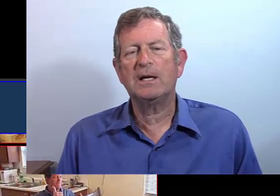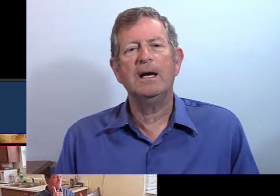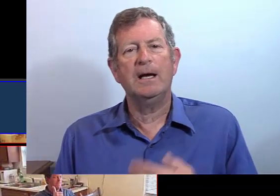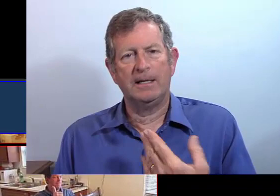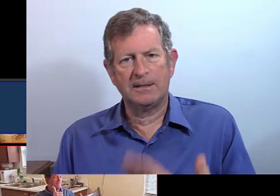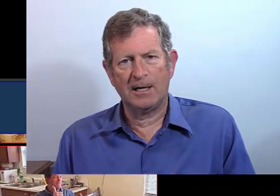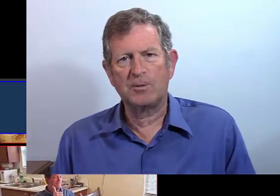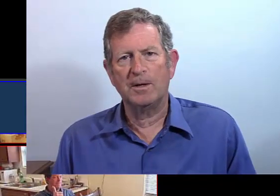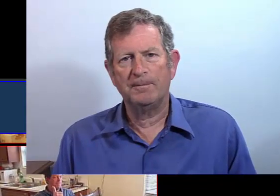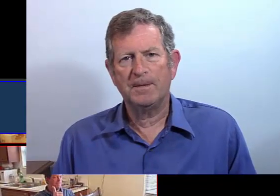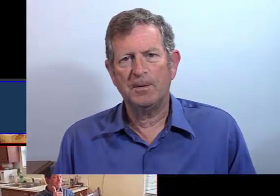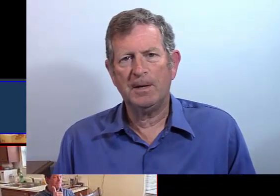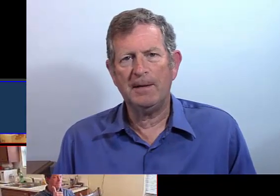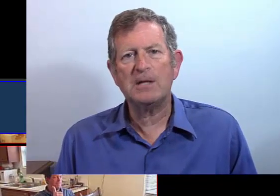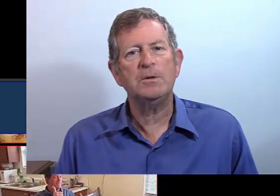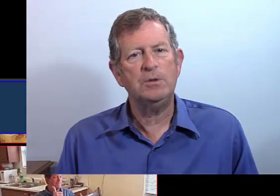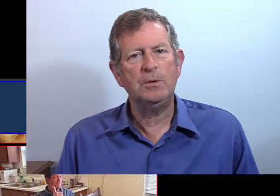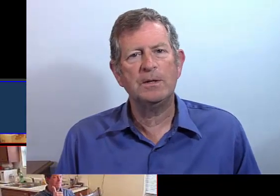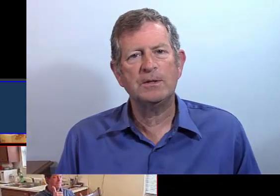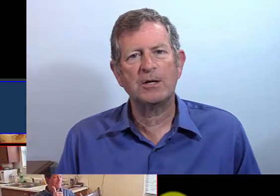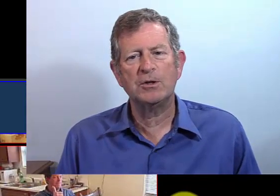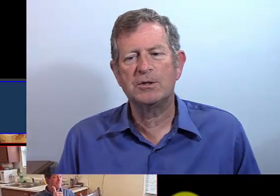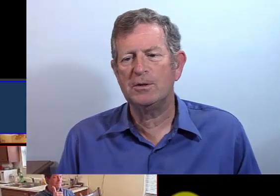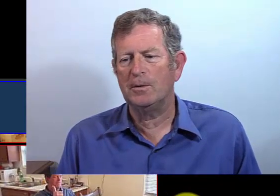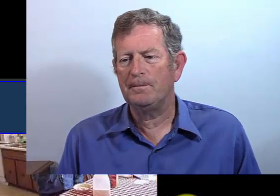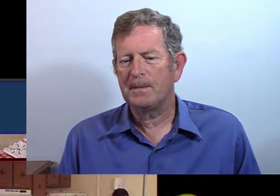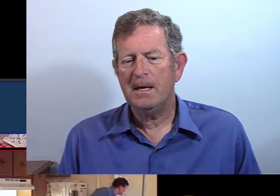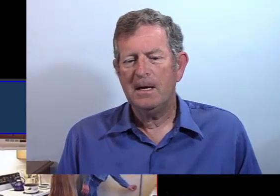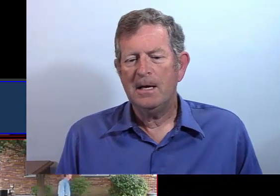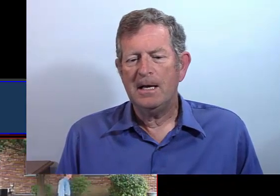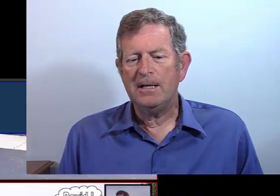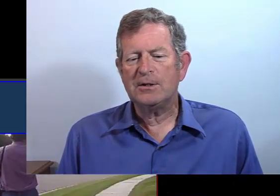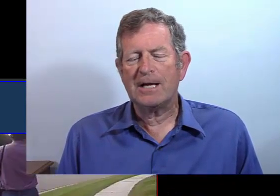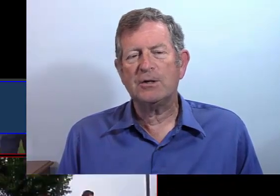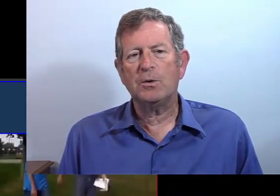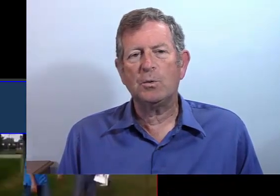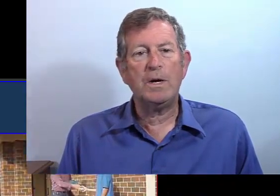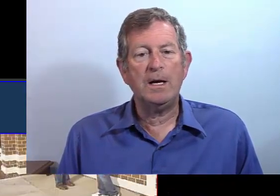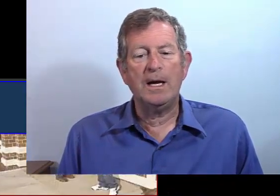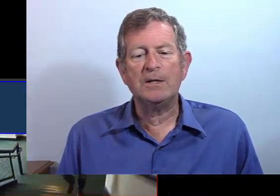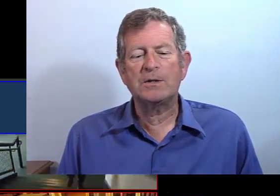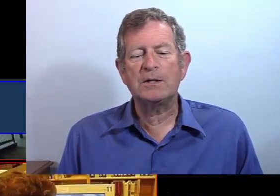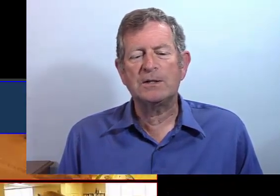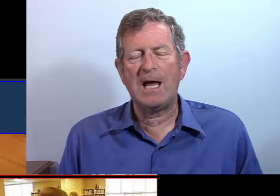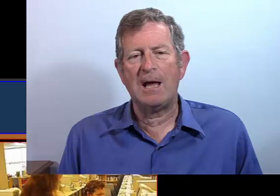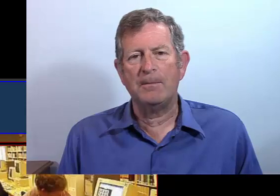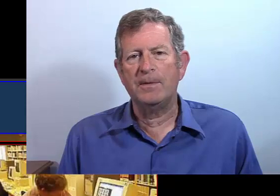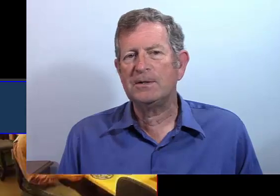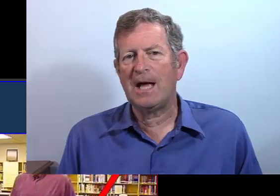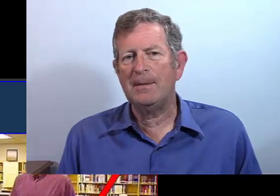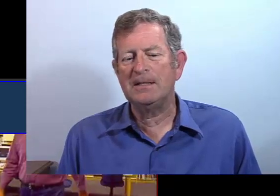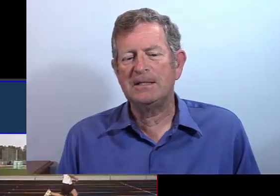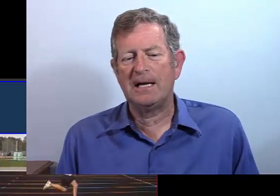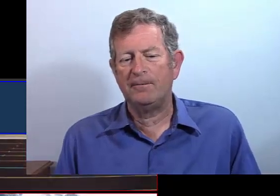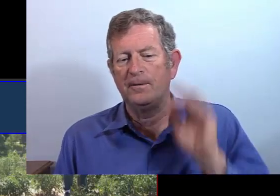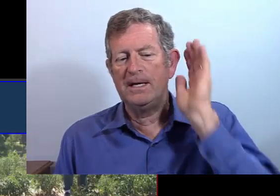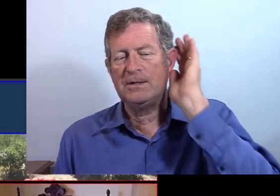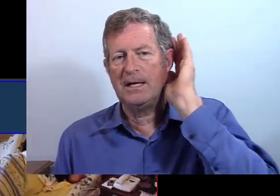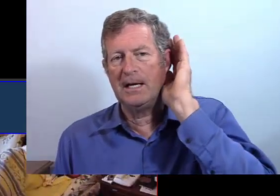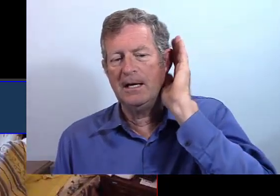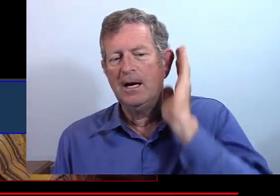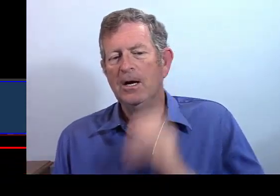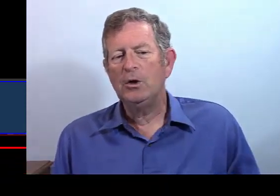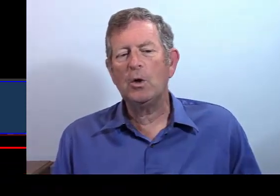to music, etc. Okay, that's what you do in section 2. In section 3, it's the same. This time, instead